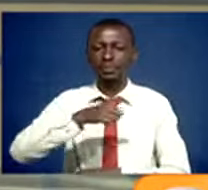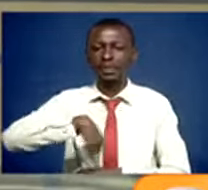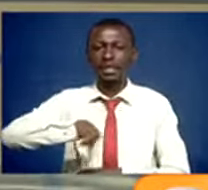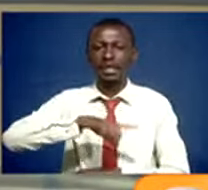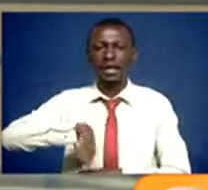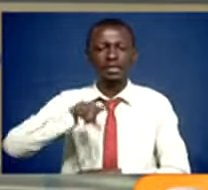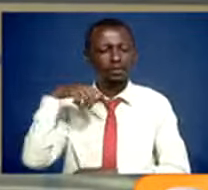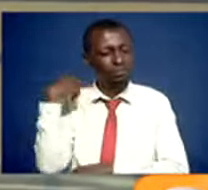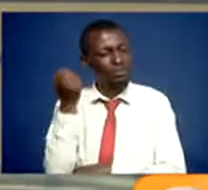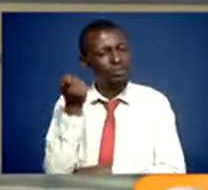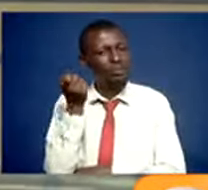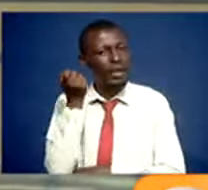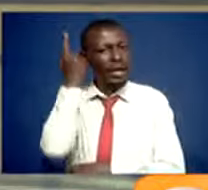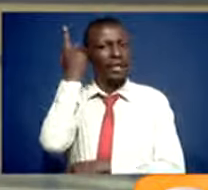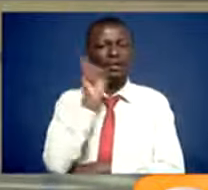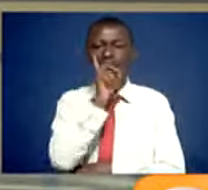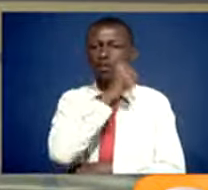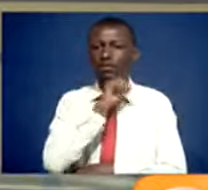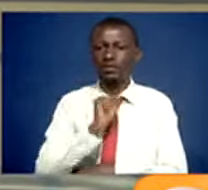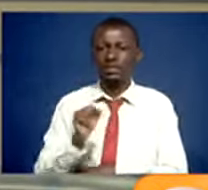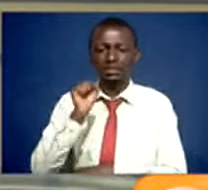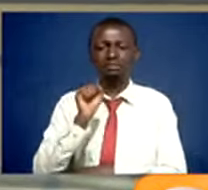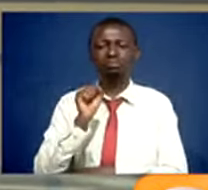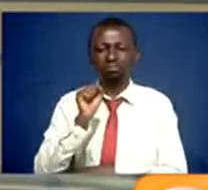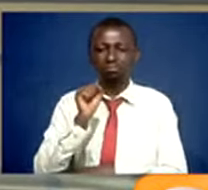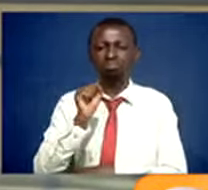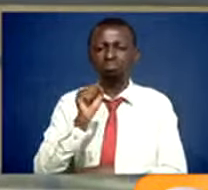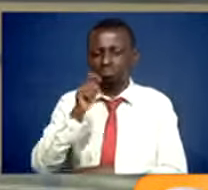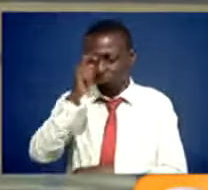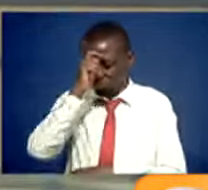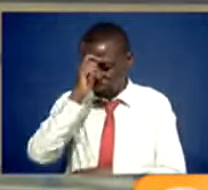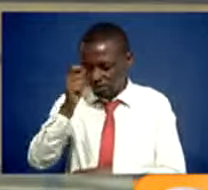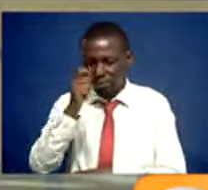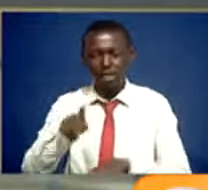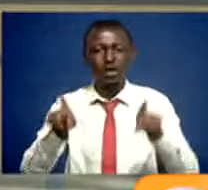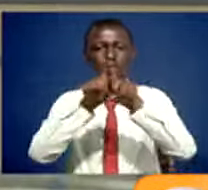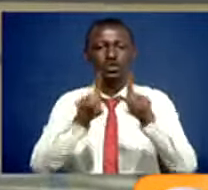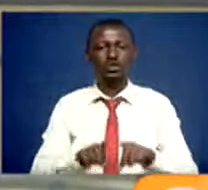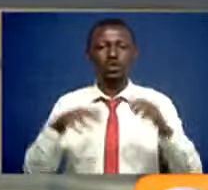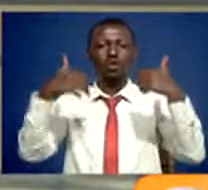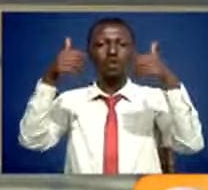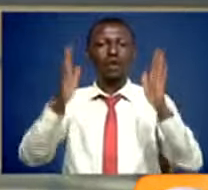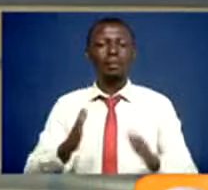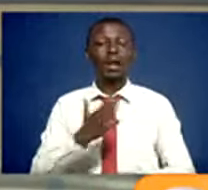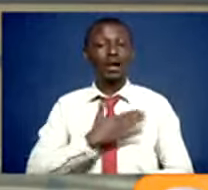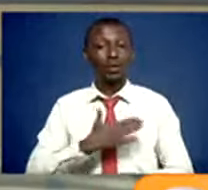We understand, we cherish, and we value our farmers.